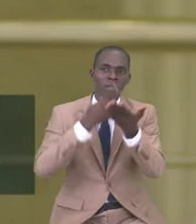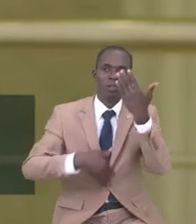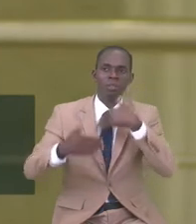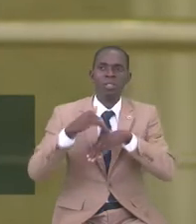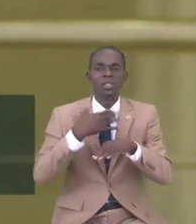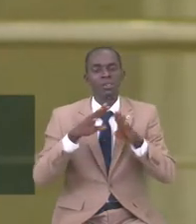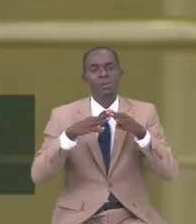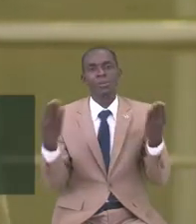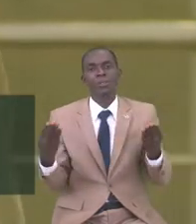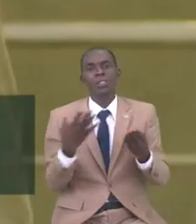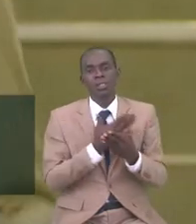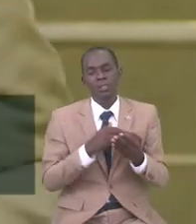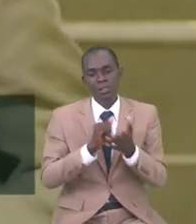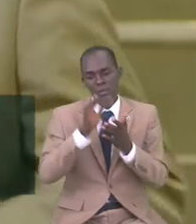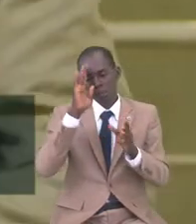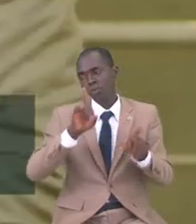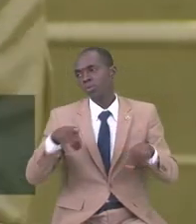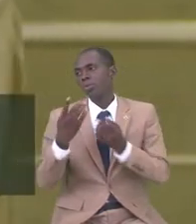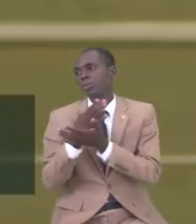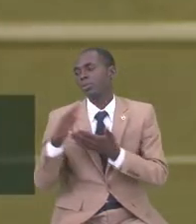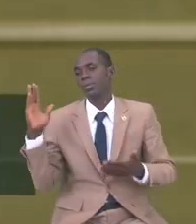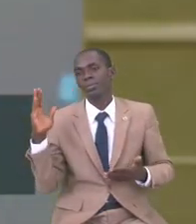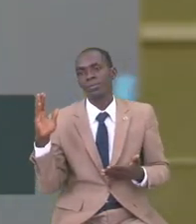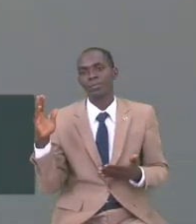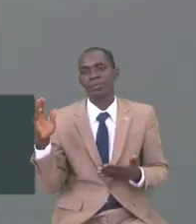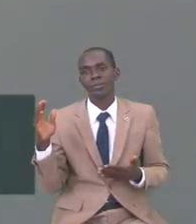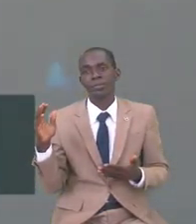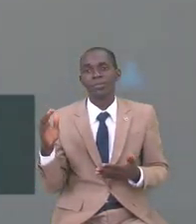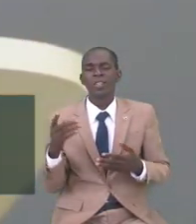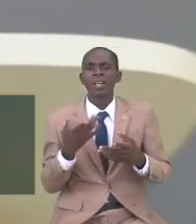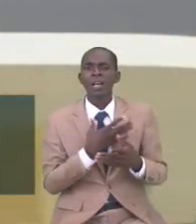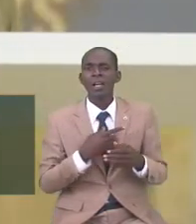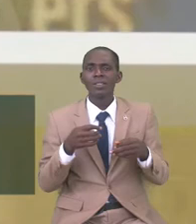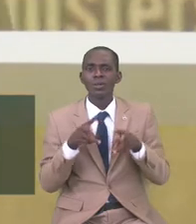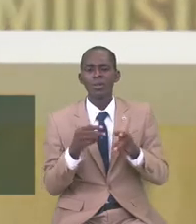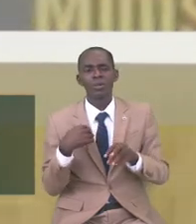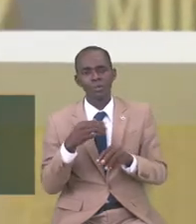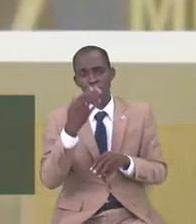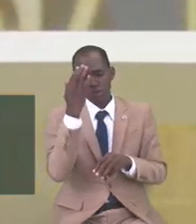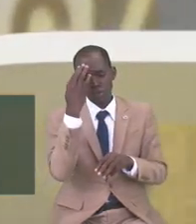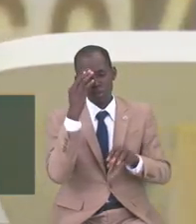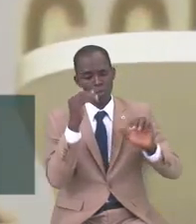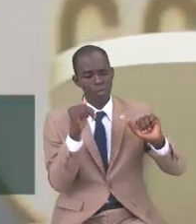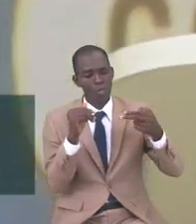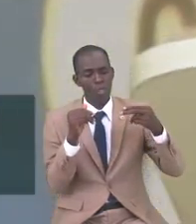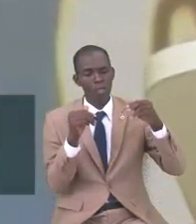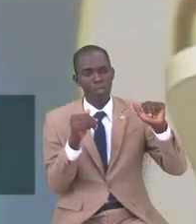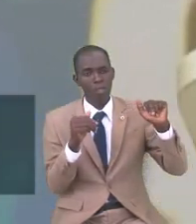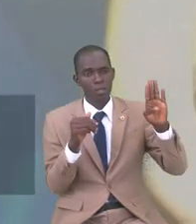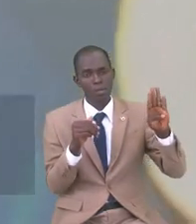open. And he went away. And the way we know Ahab and